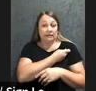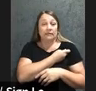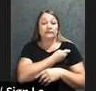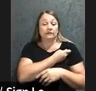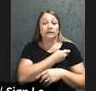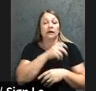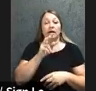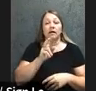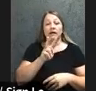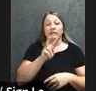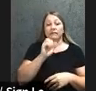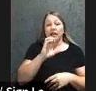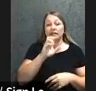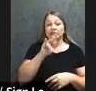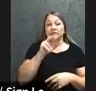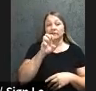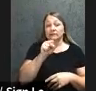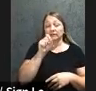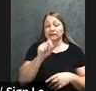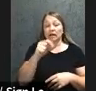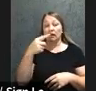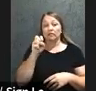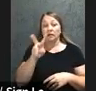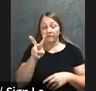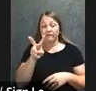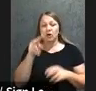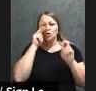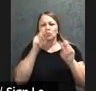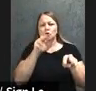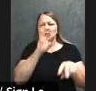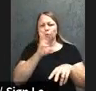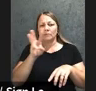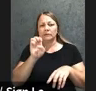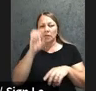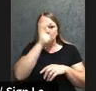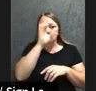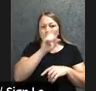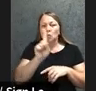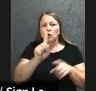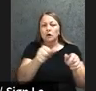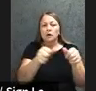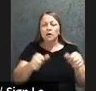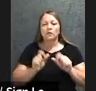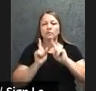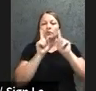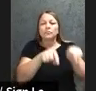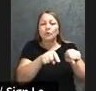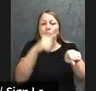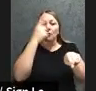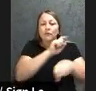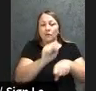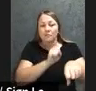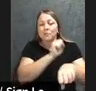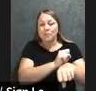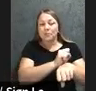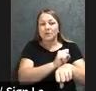Vaccines.gov, you can go right to that site and find locations around you that are offering appointments for the vaccine. That's